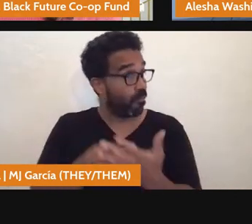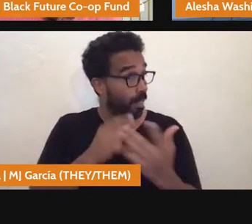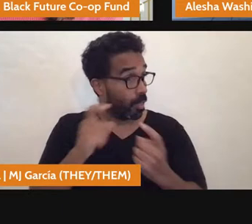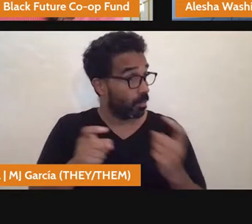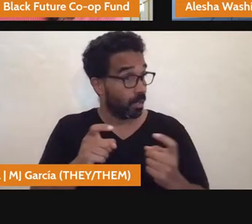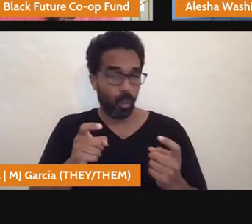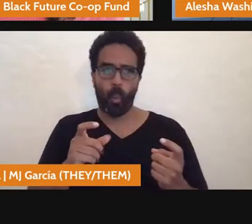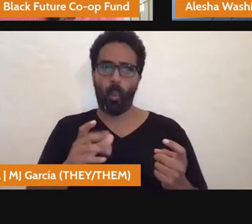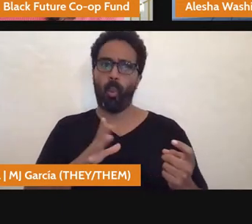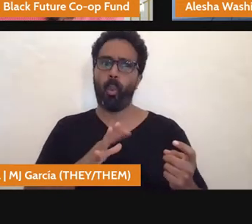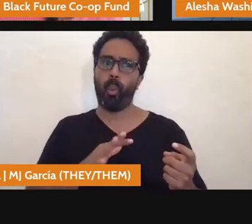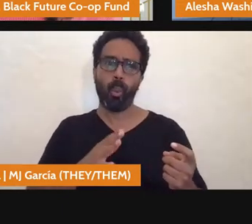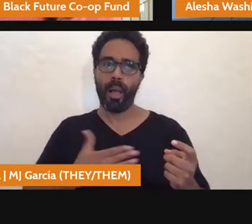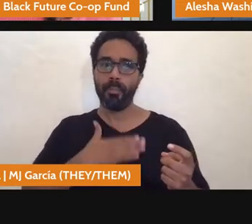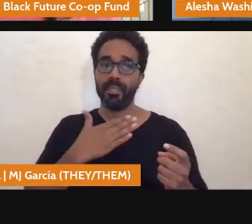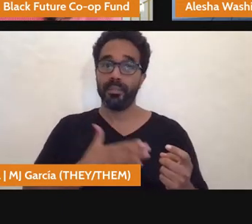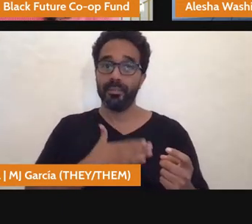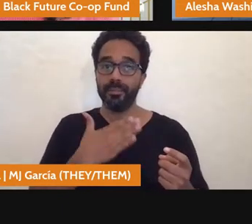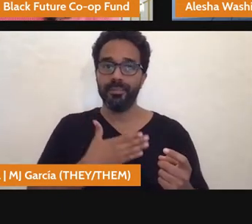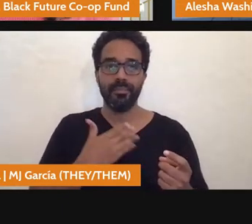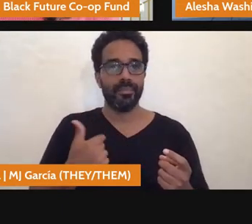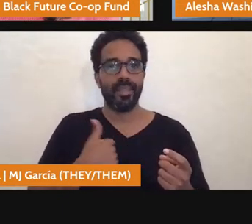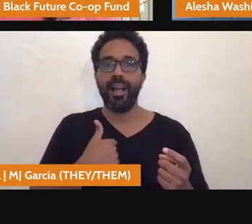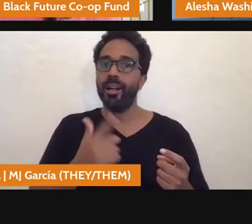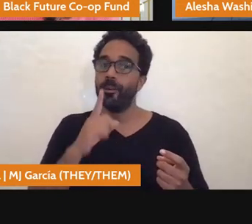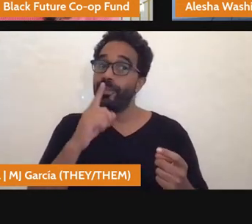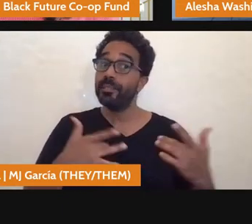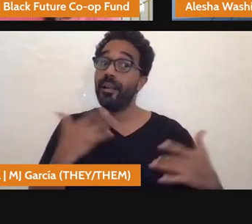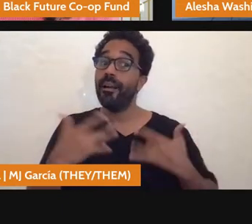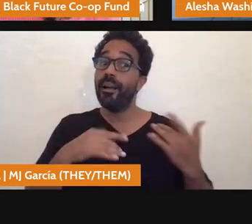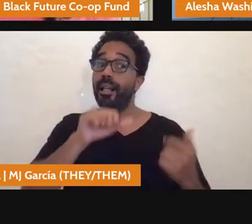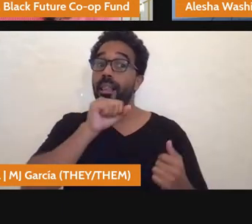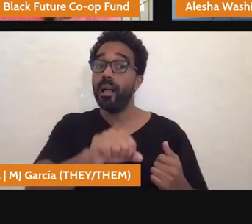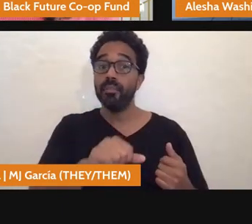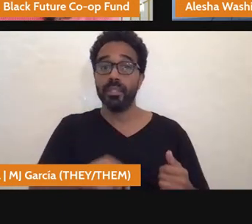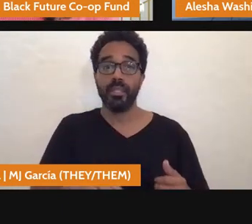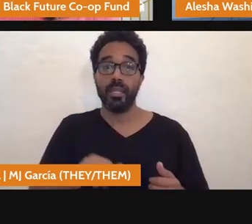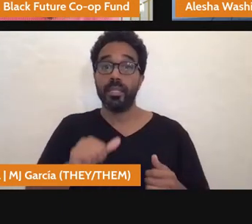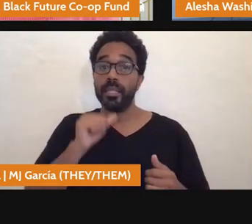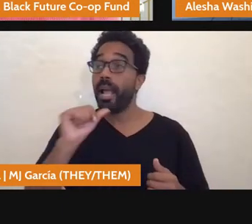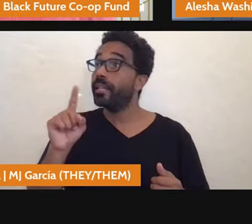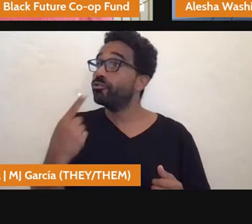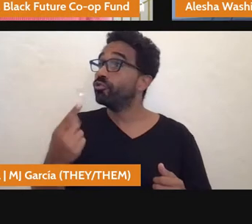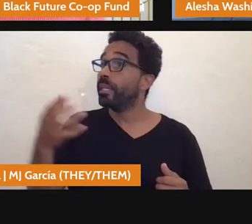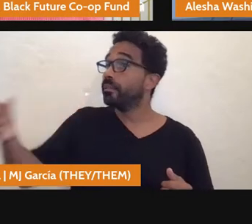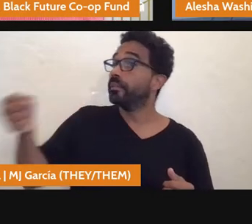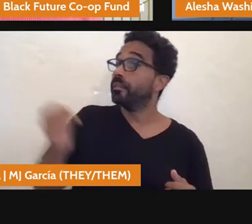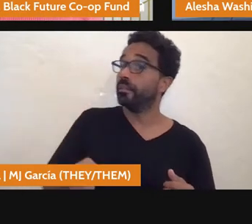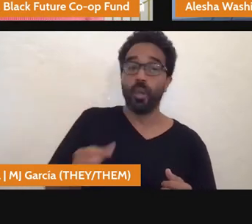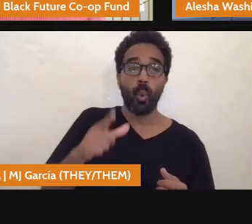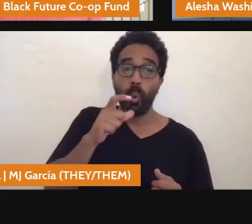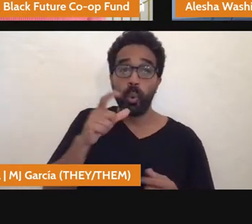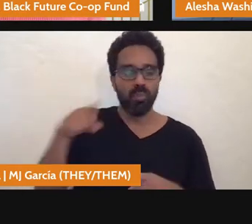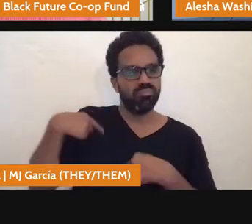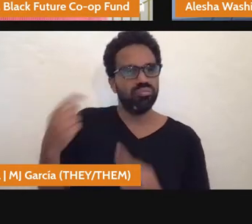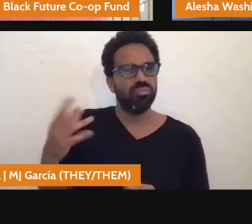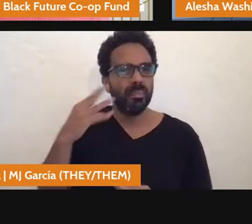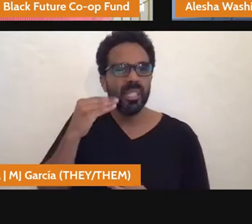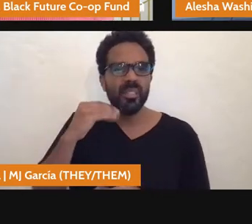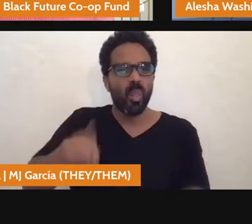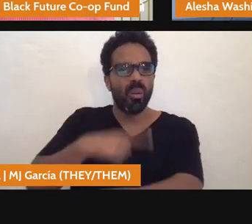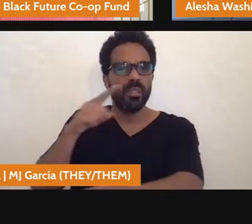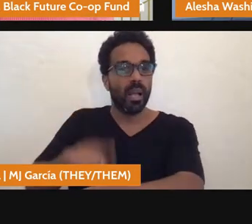I love that we're not hiring, you know, people who are just coming from philanthropy, but we're hiring people who have been on the ground in the